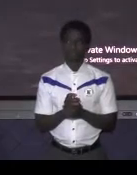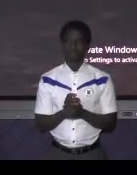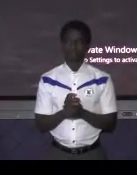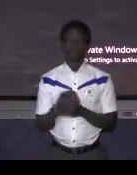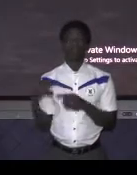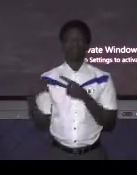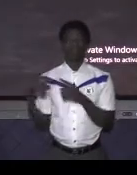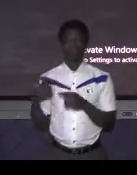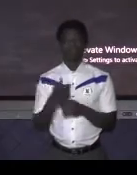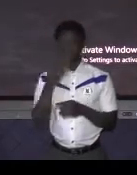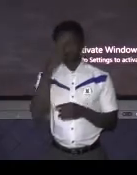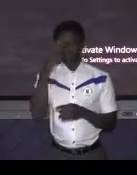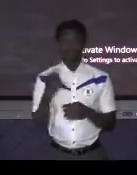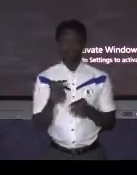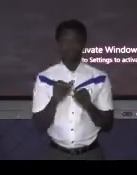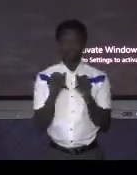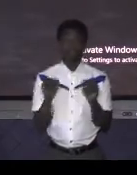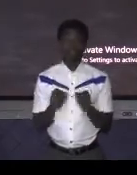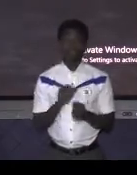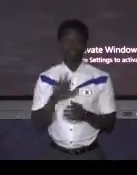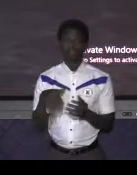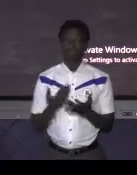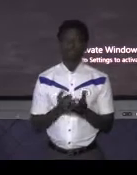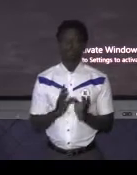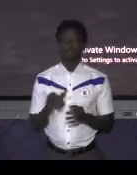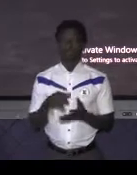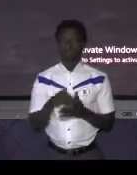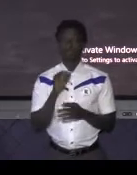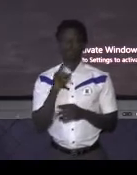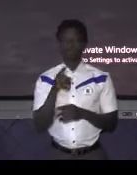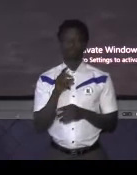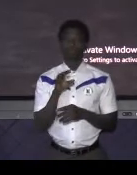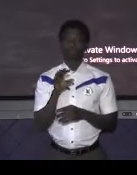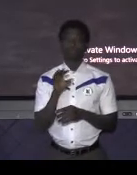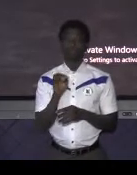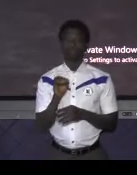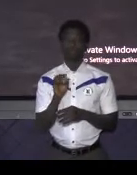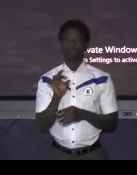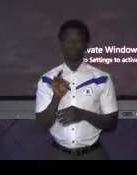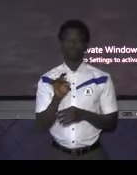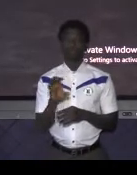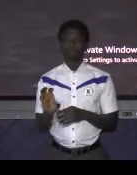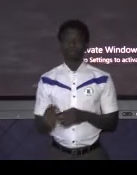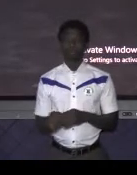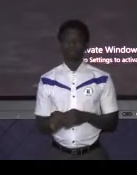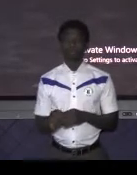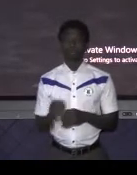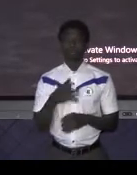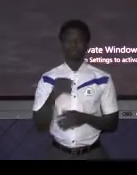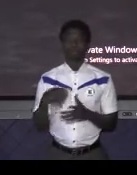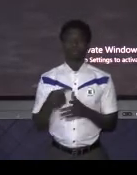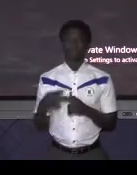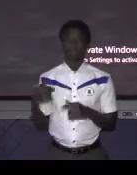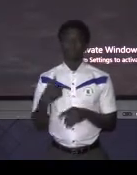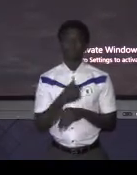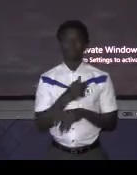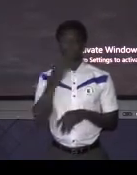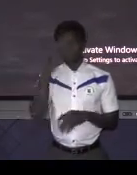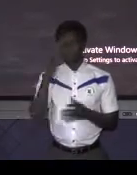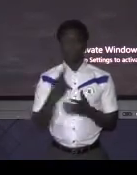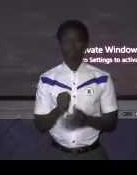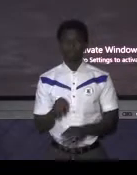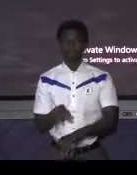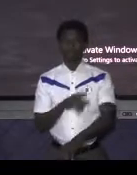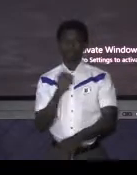Okay, since we know the area already, area is 108 centimeters squares, and then we know the length